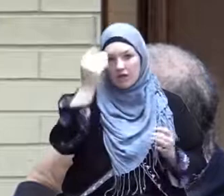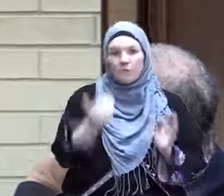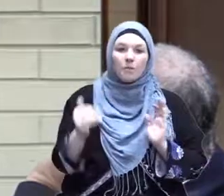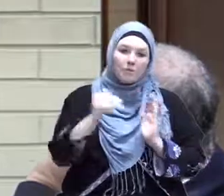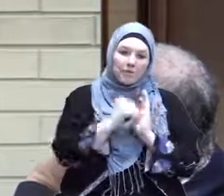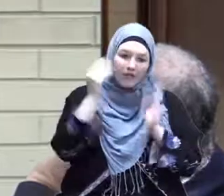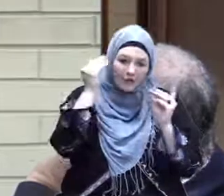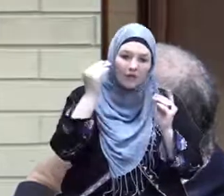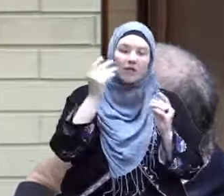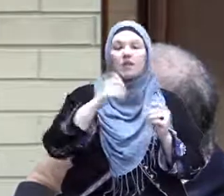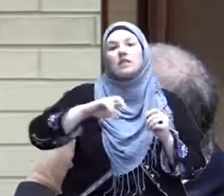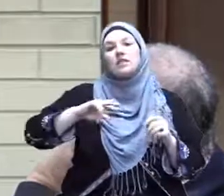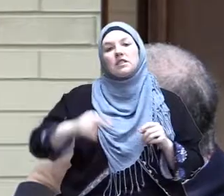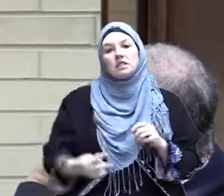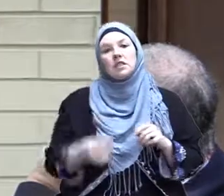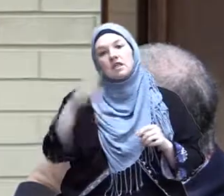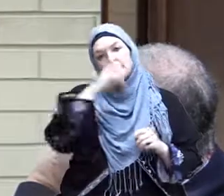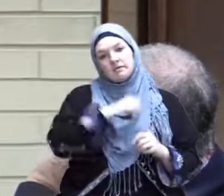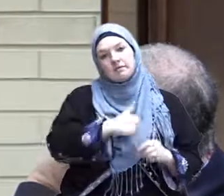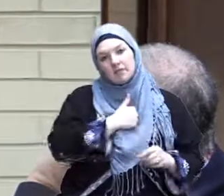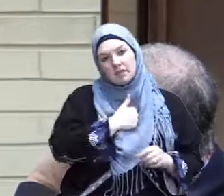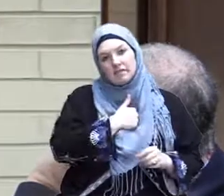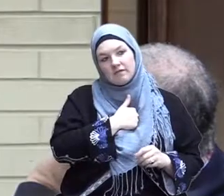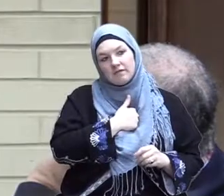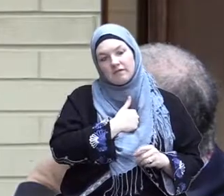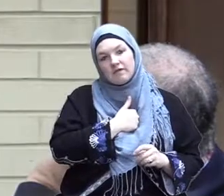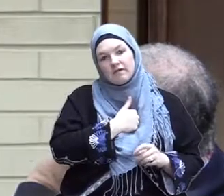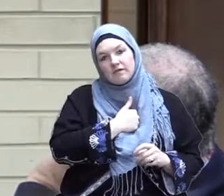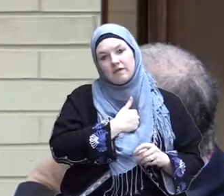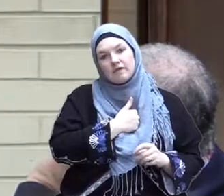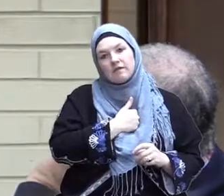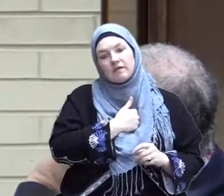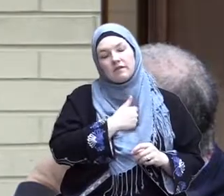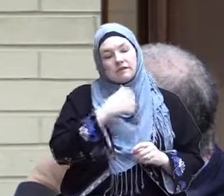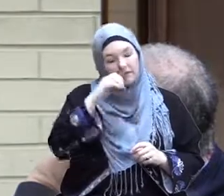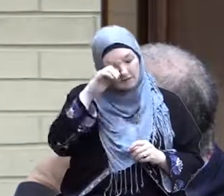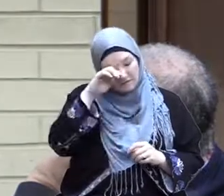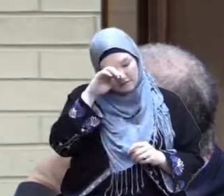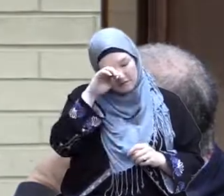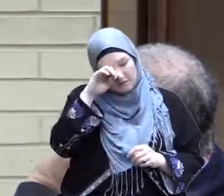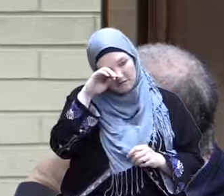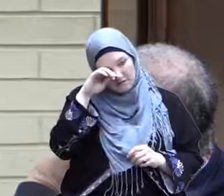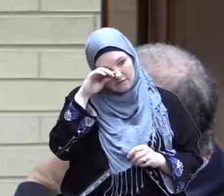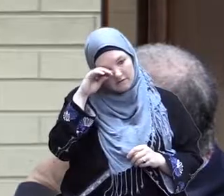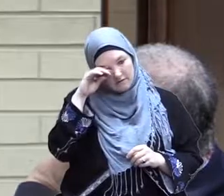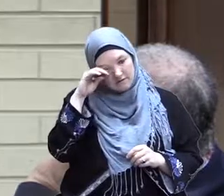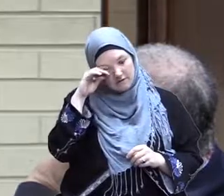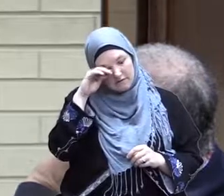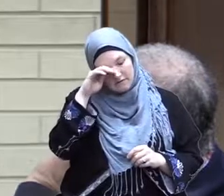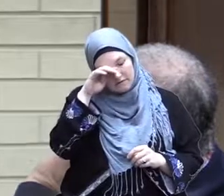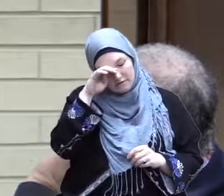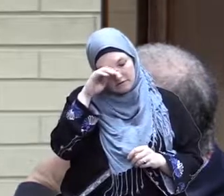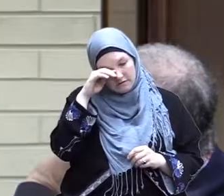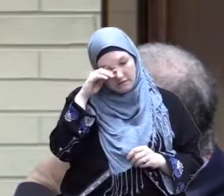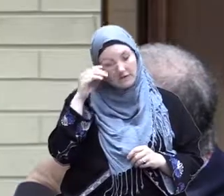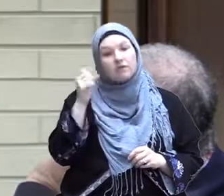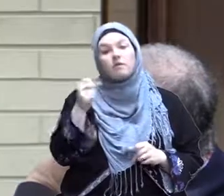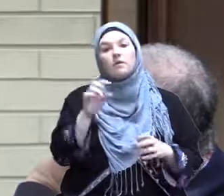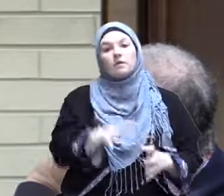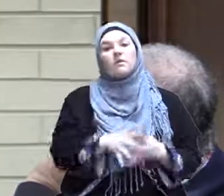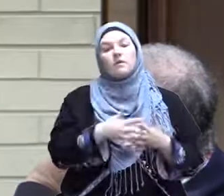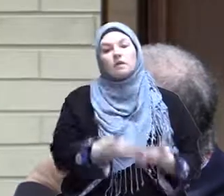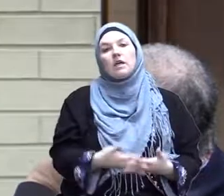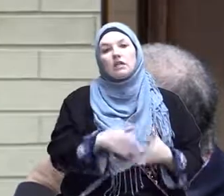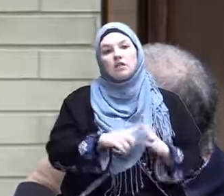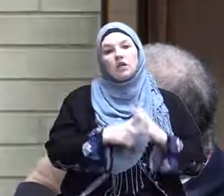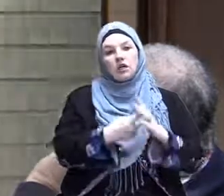rethink and second guess yourself, instead of taking the initial thought for granted. So the Quran starts